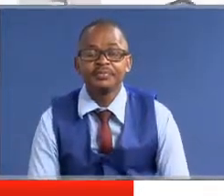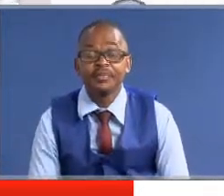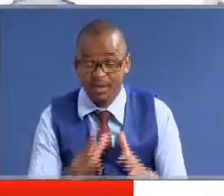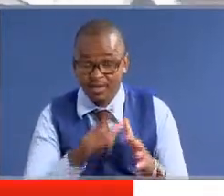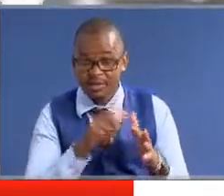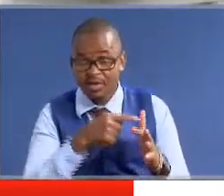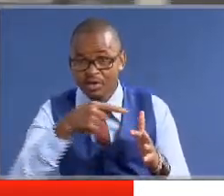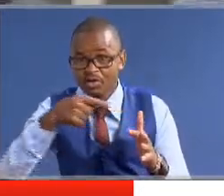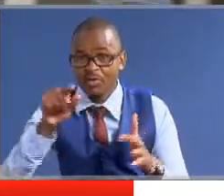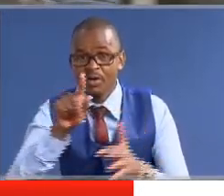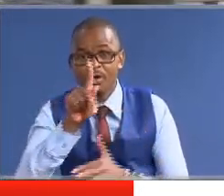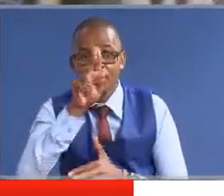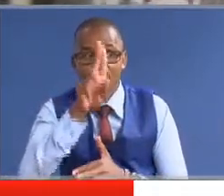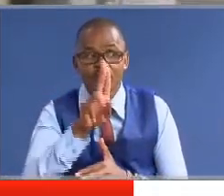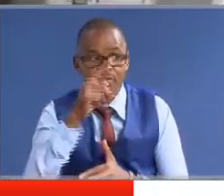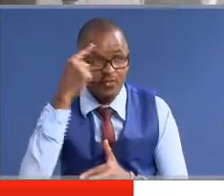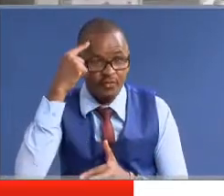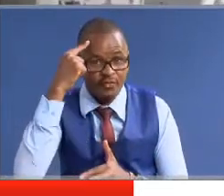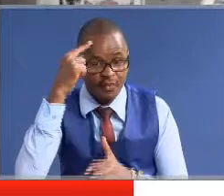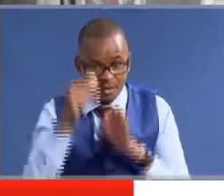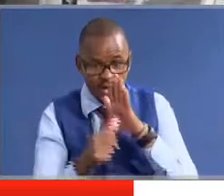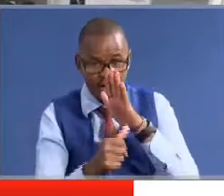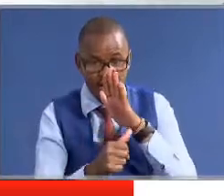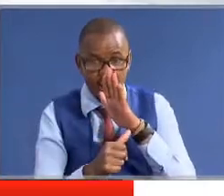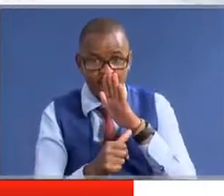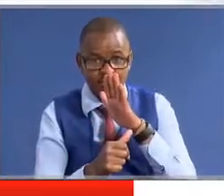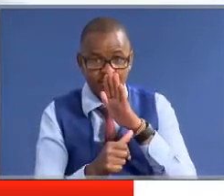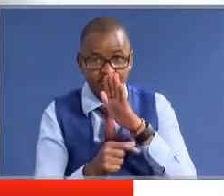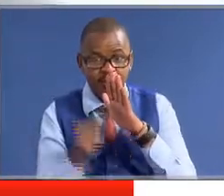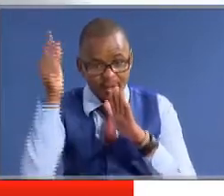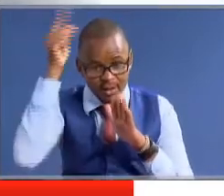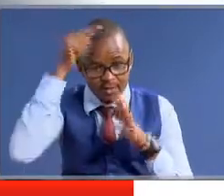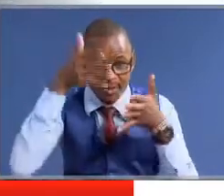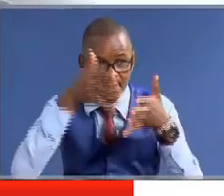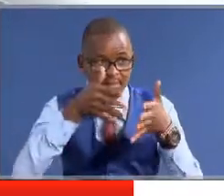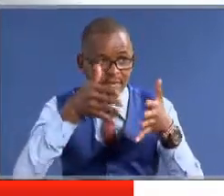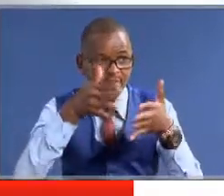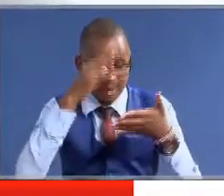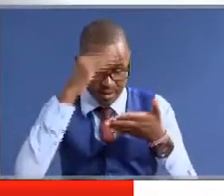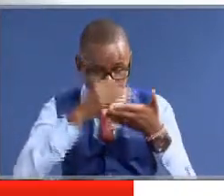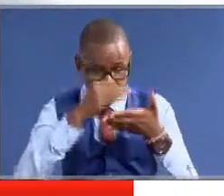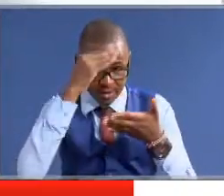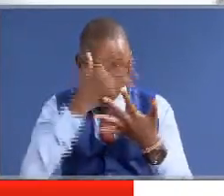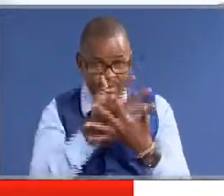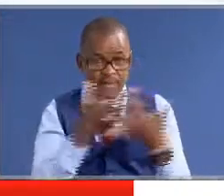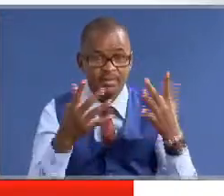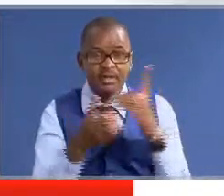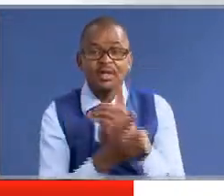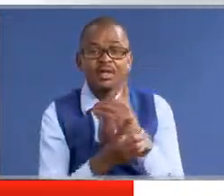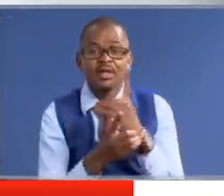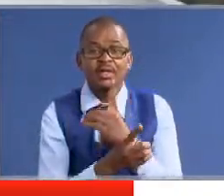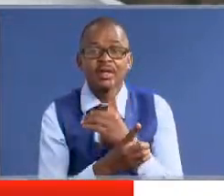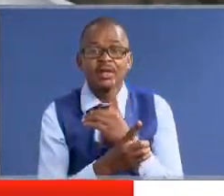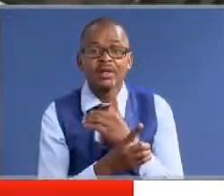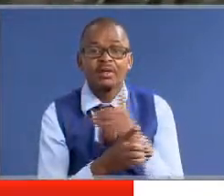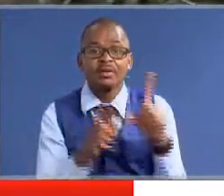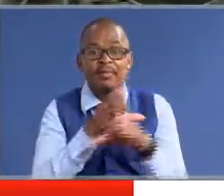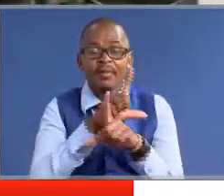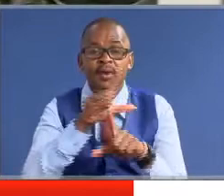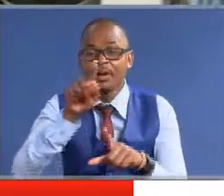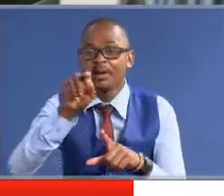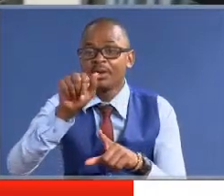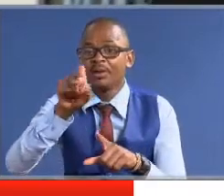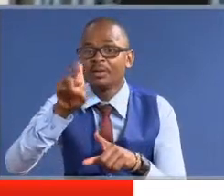then went to Kenyatta University for undergraduate training, and here he studied something different, plant